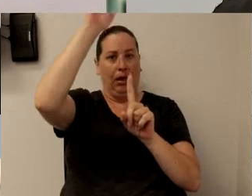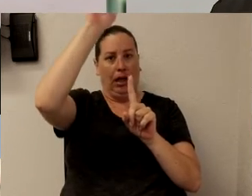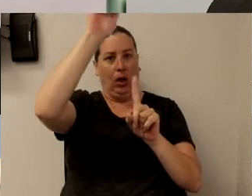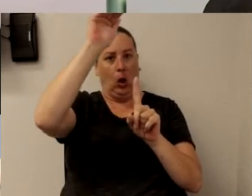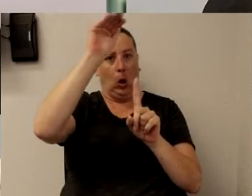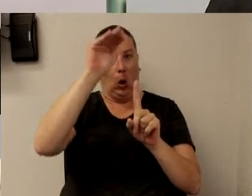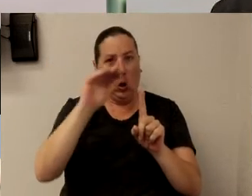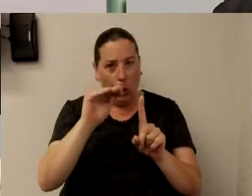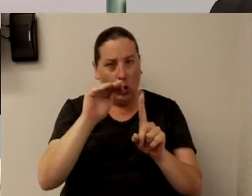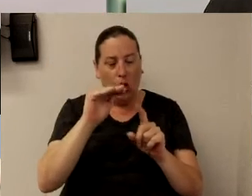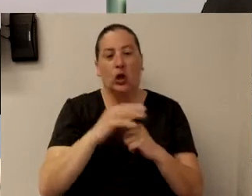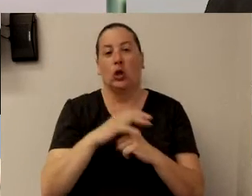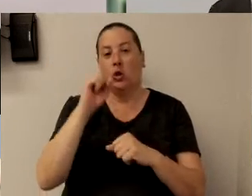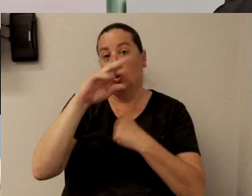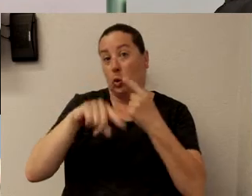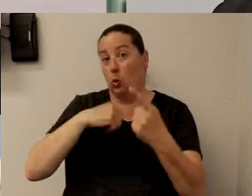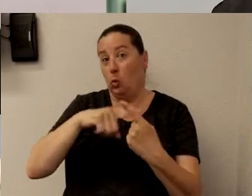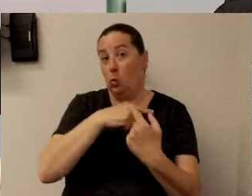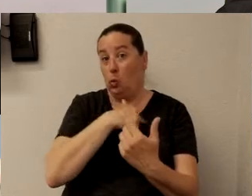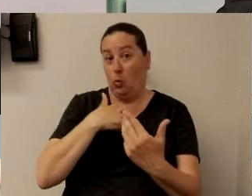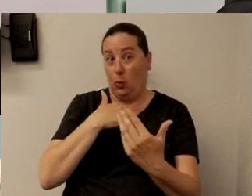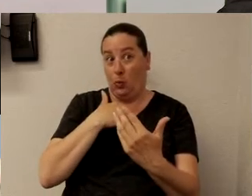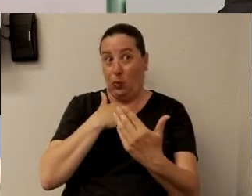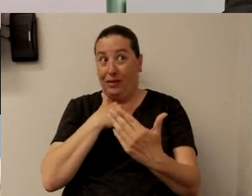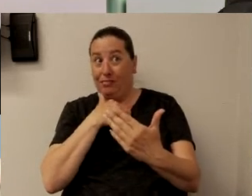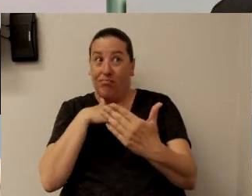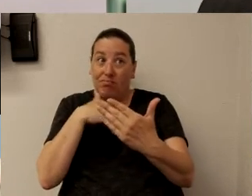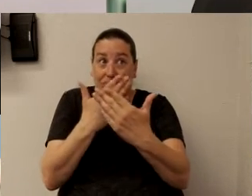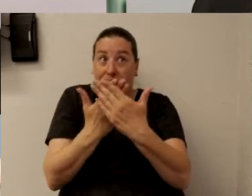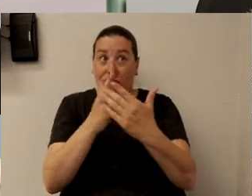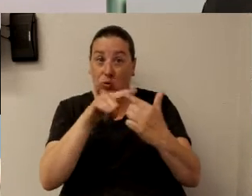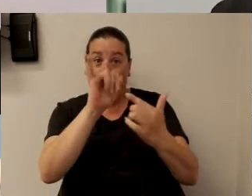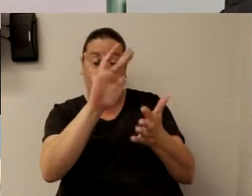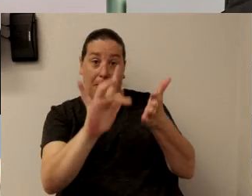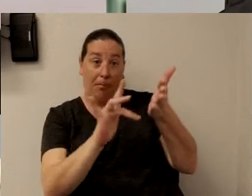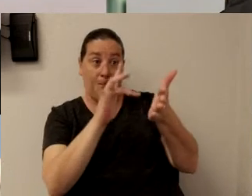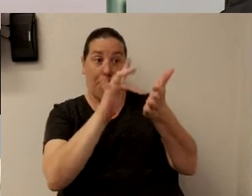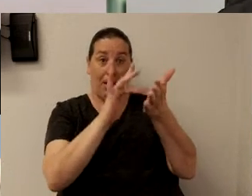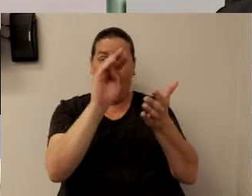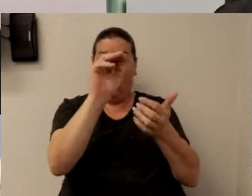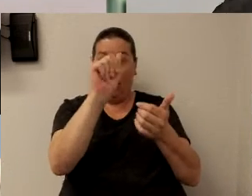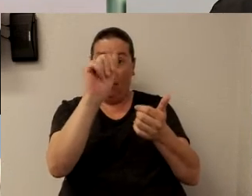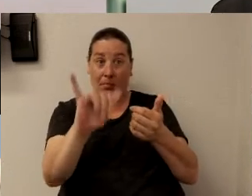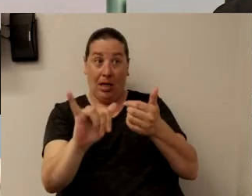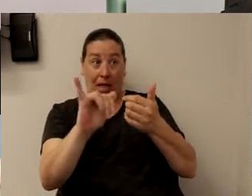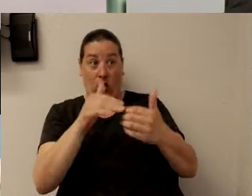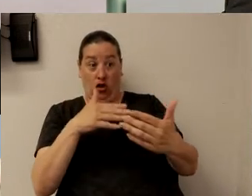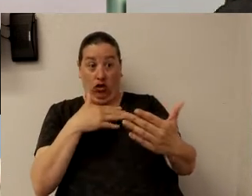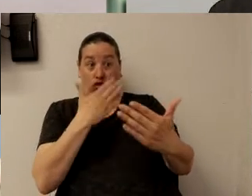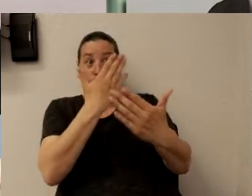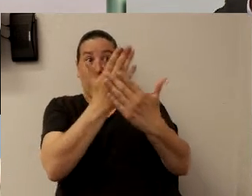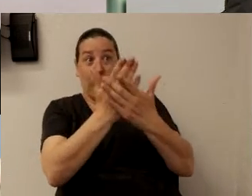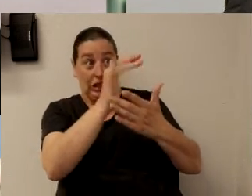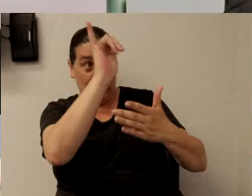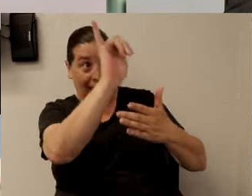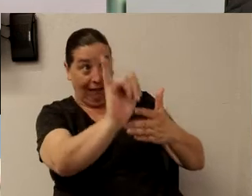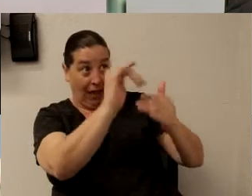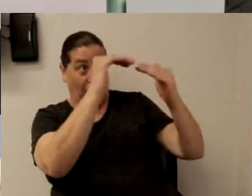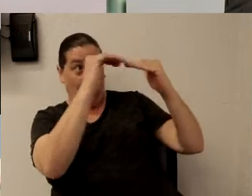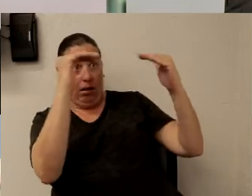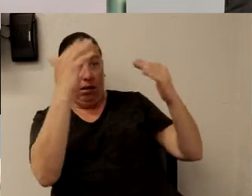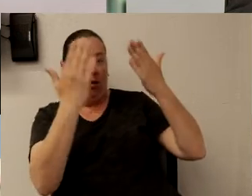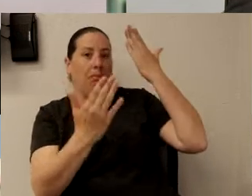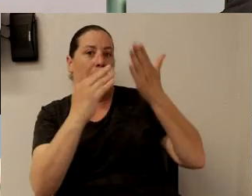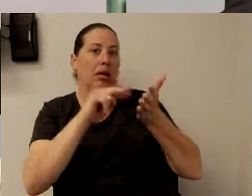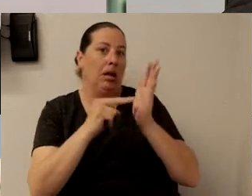So when we get to that, middle May, reaching that apex may mean only 20 new cases